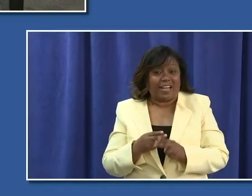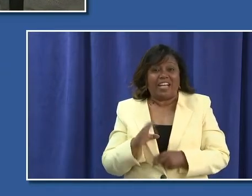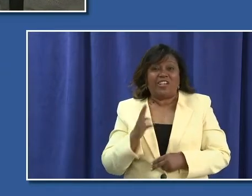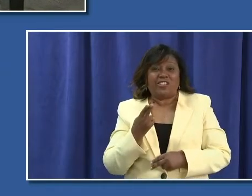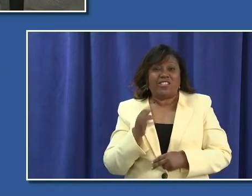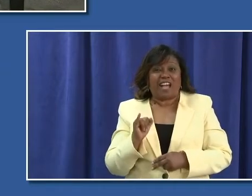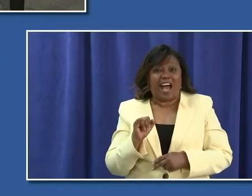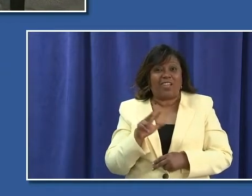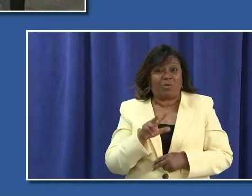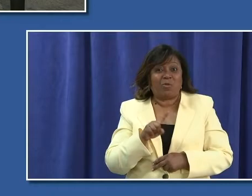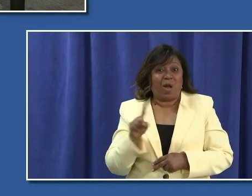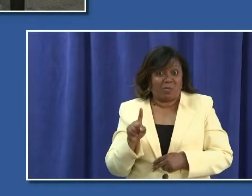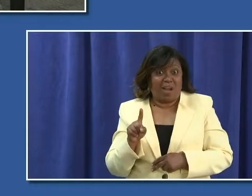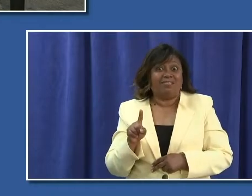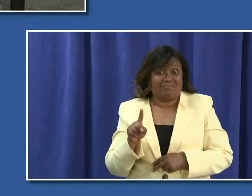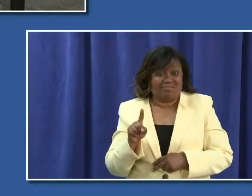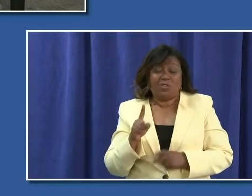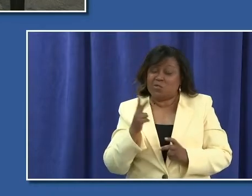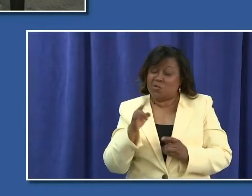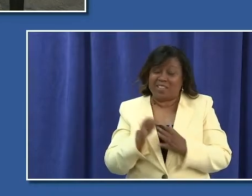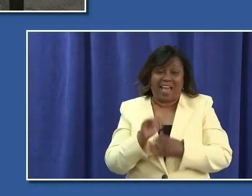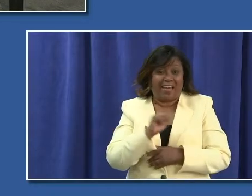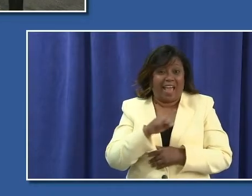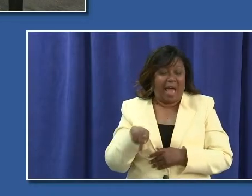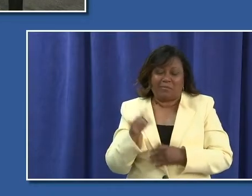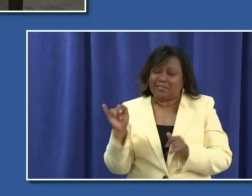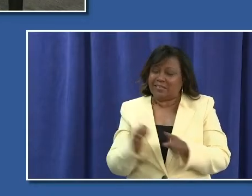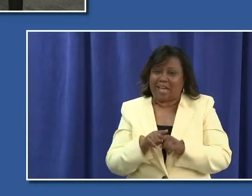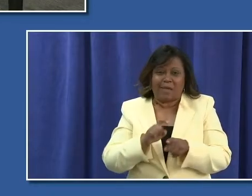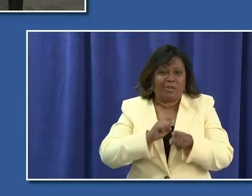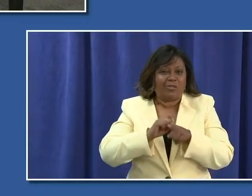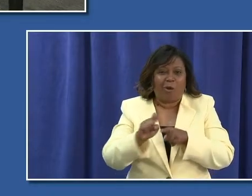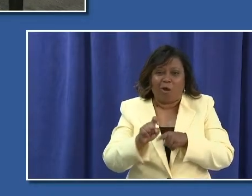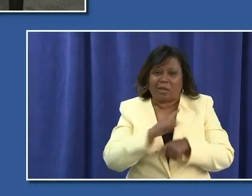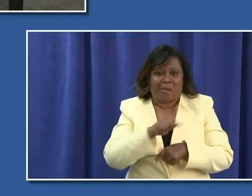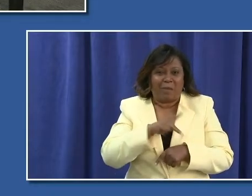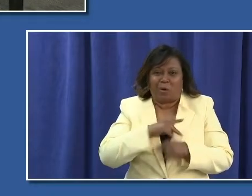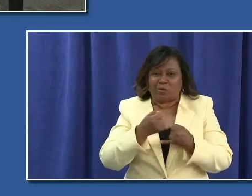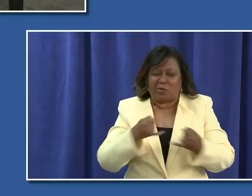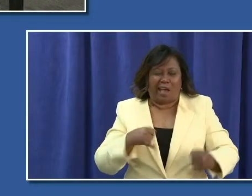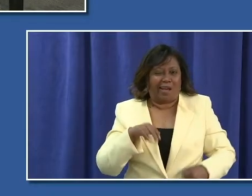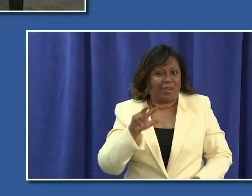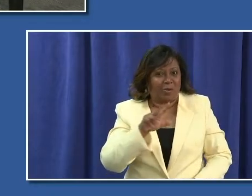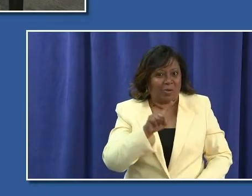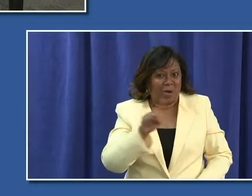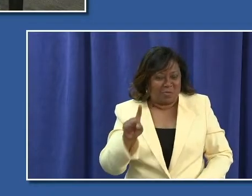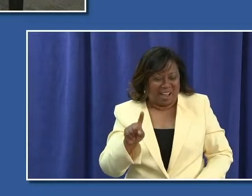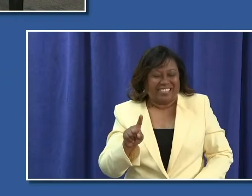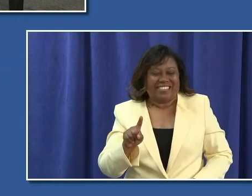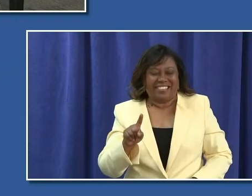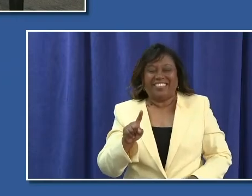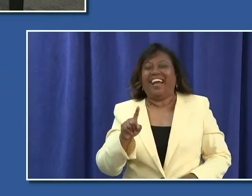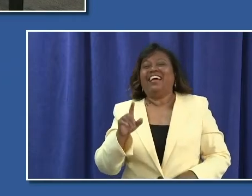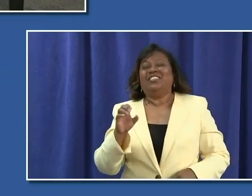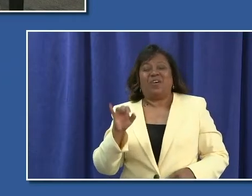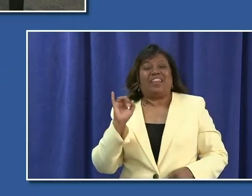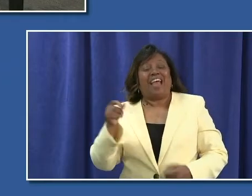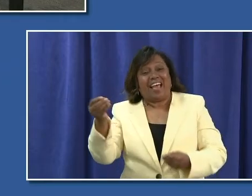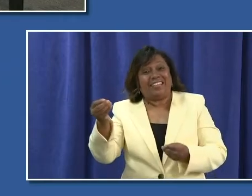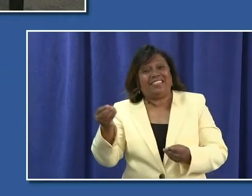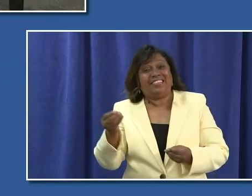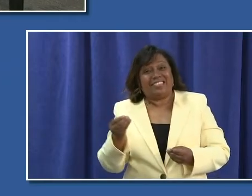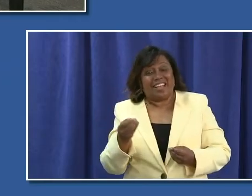Shy 311. So you can use that app. That's the same as calling my personal line 311. And so that tell